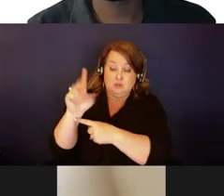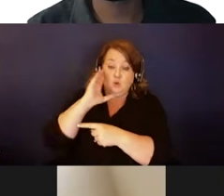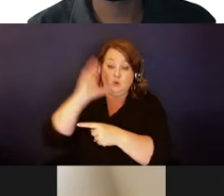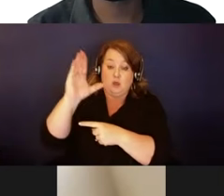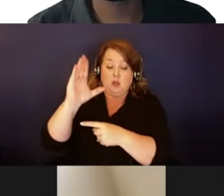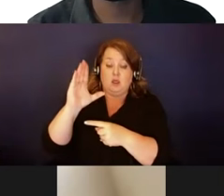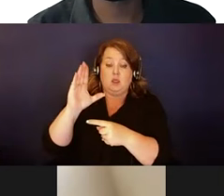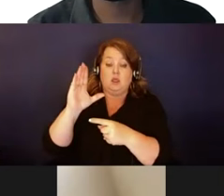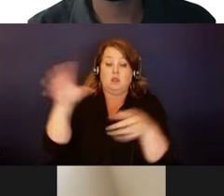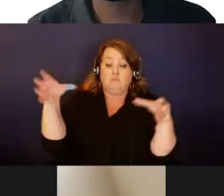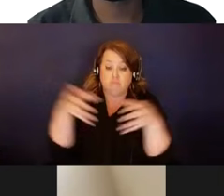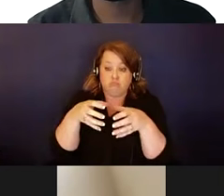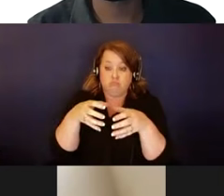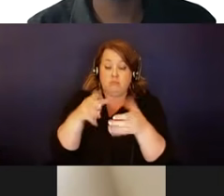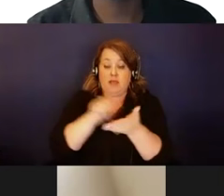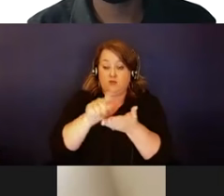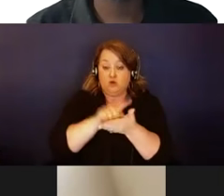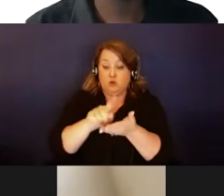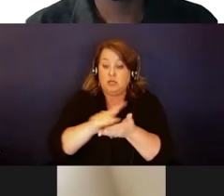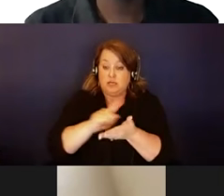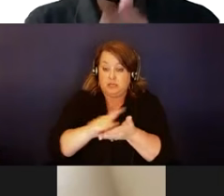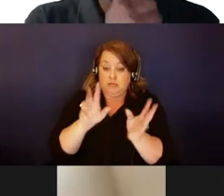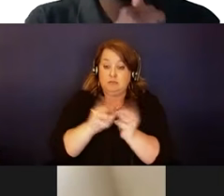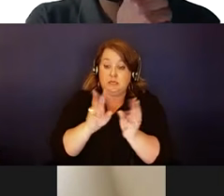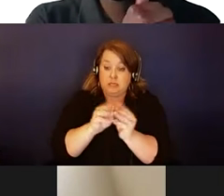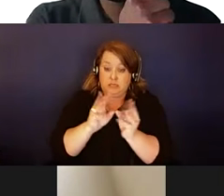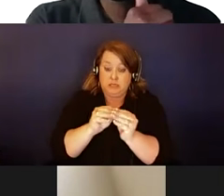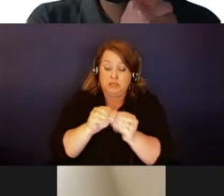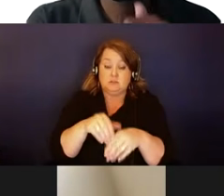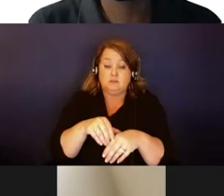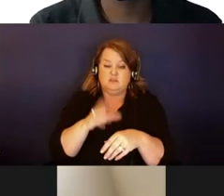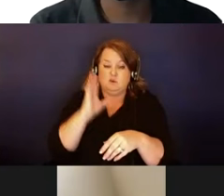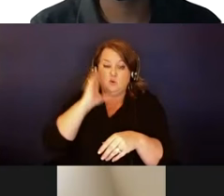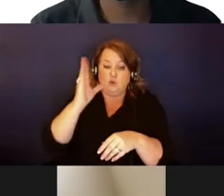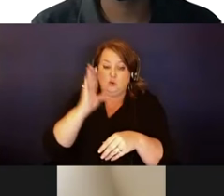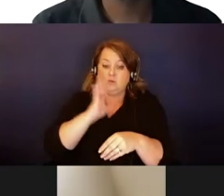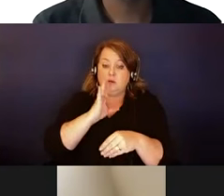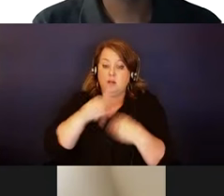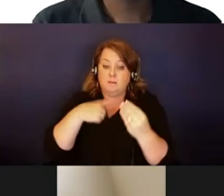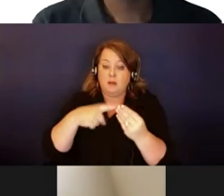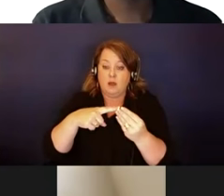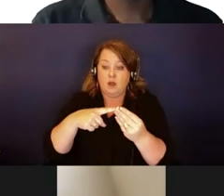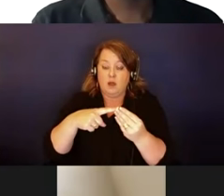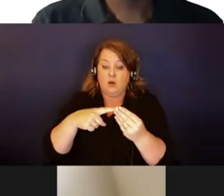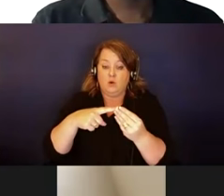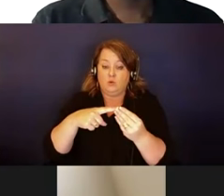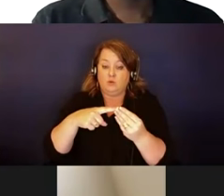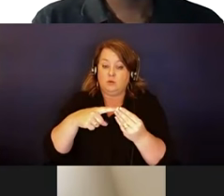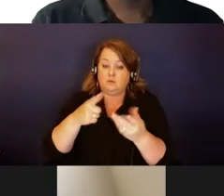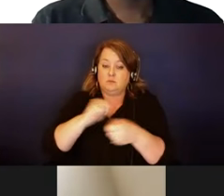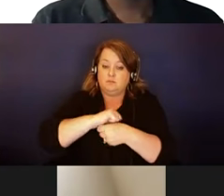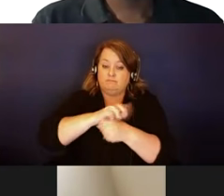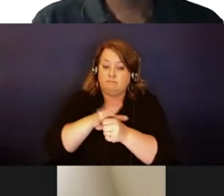weekly uh, calls and talking about the pandemic.